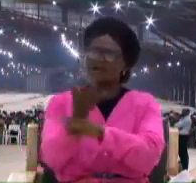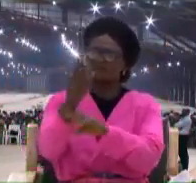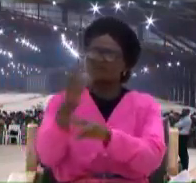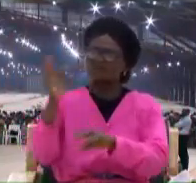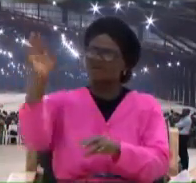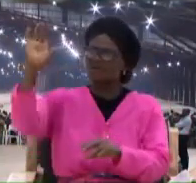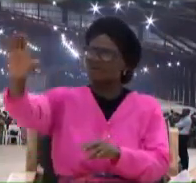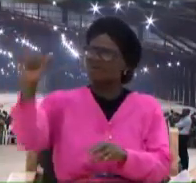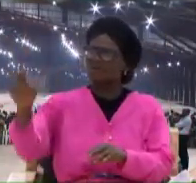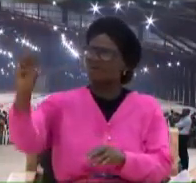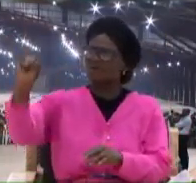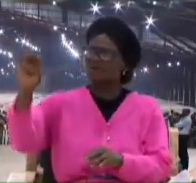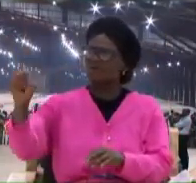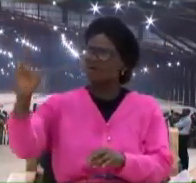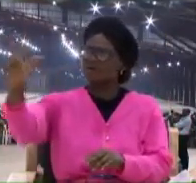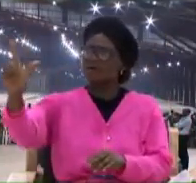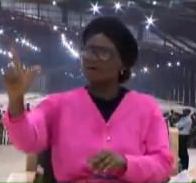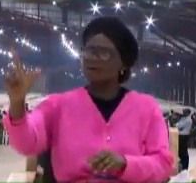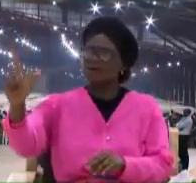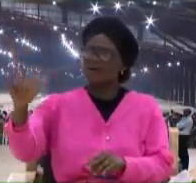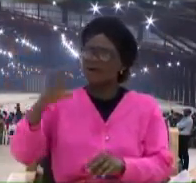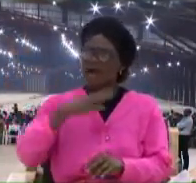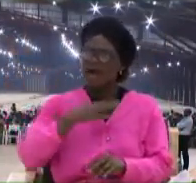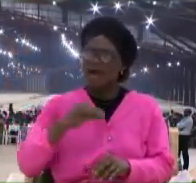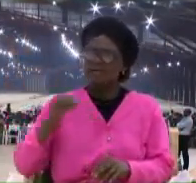shining. He had just